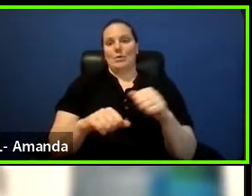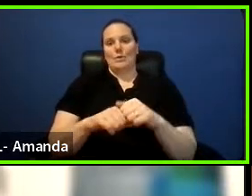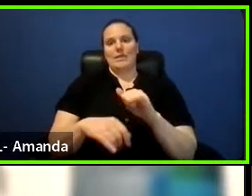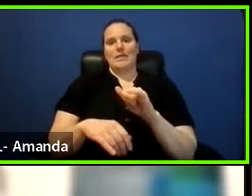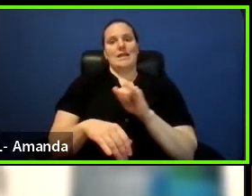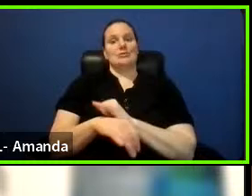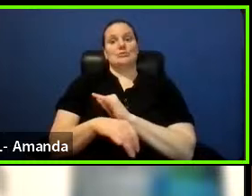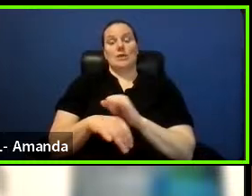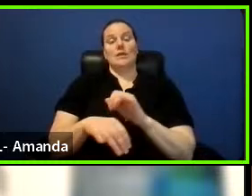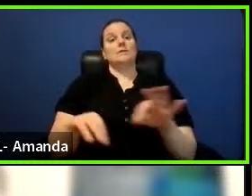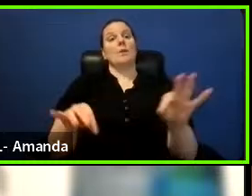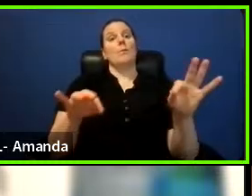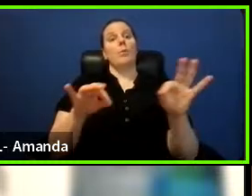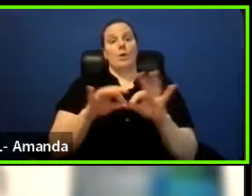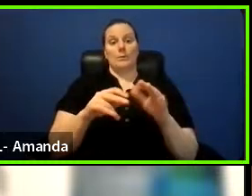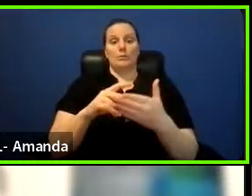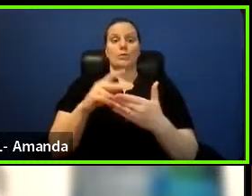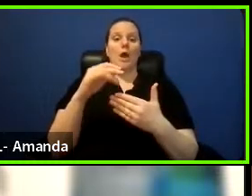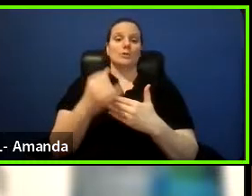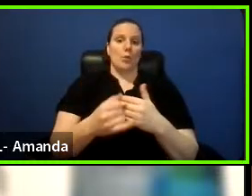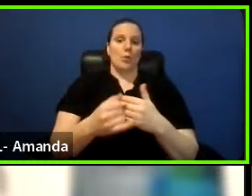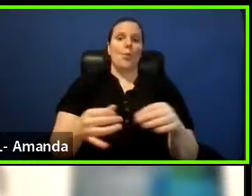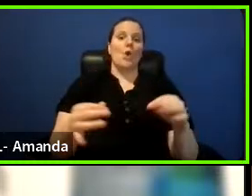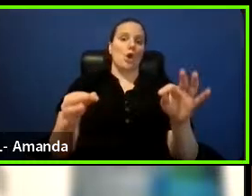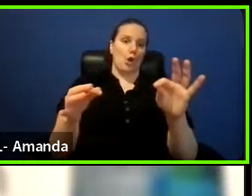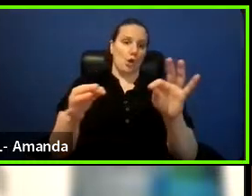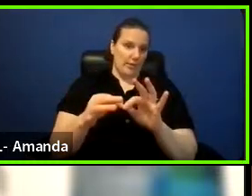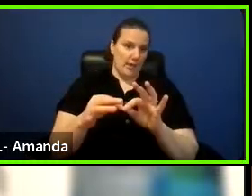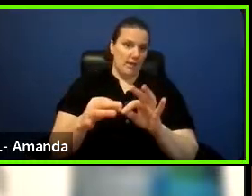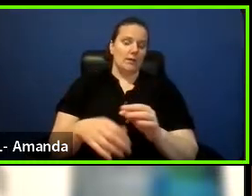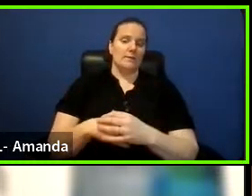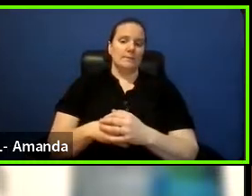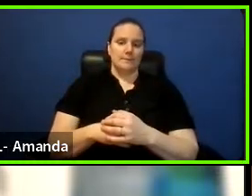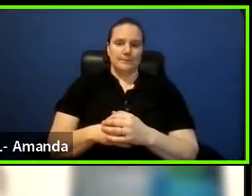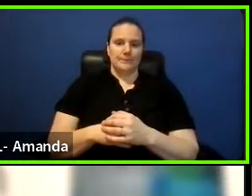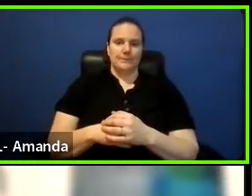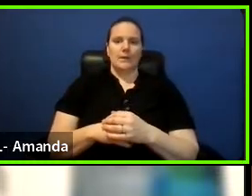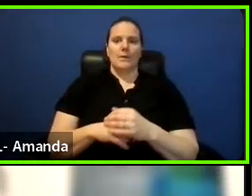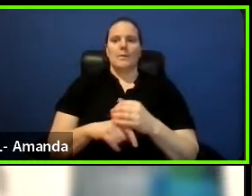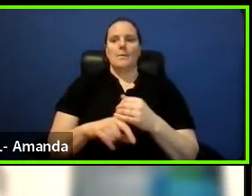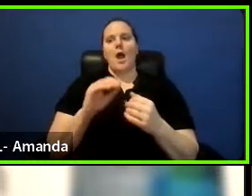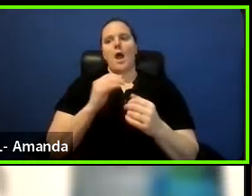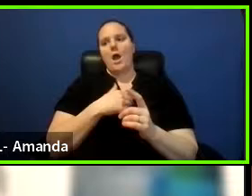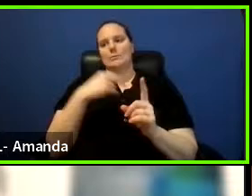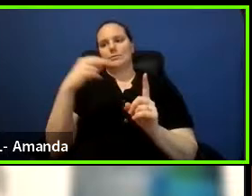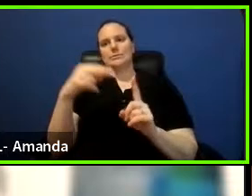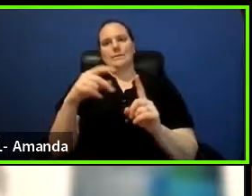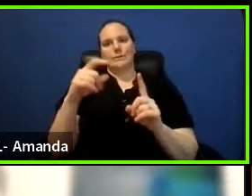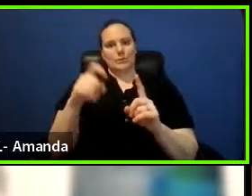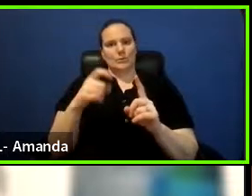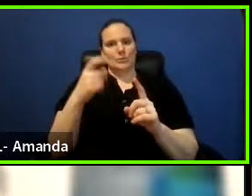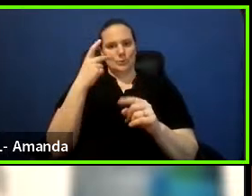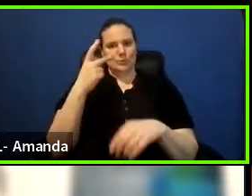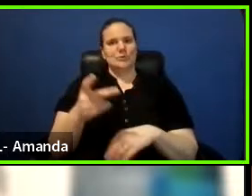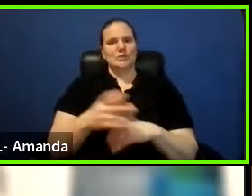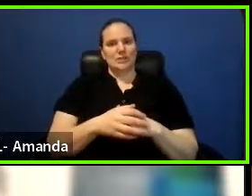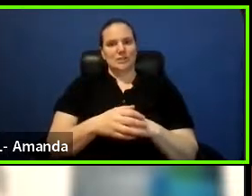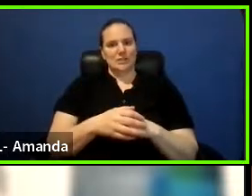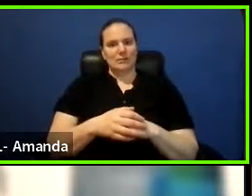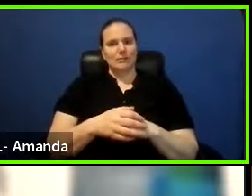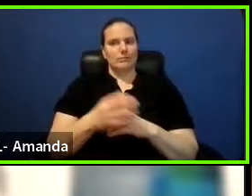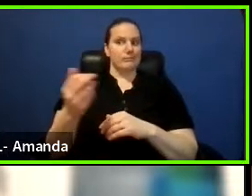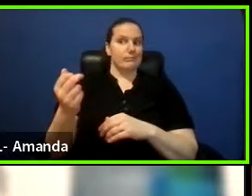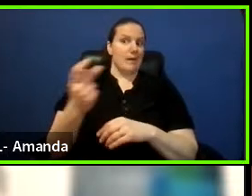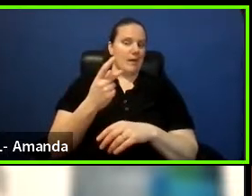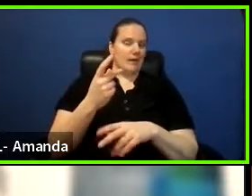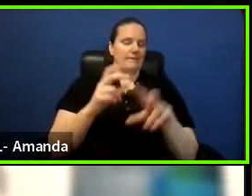this is an important project and it's a project worth doing. But I think from our perspective, we need to see the return on